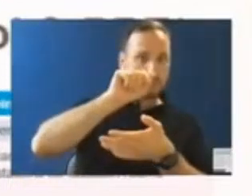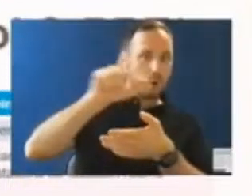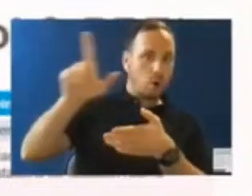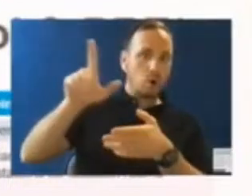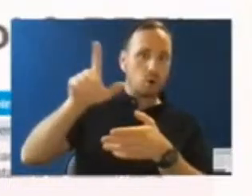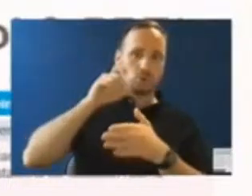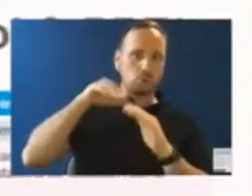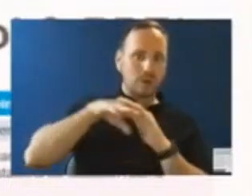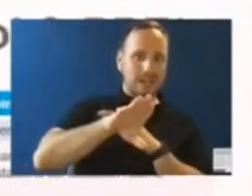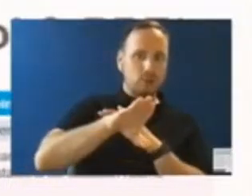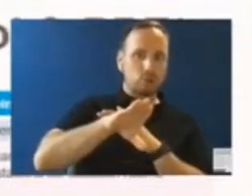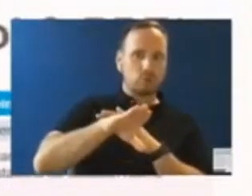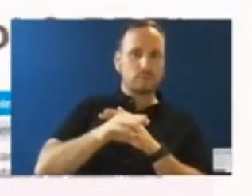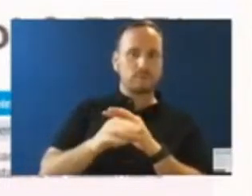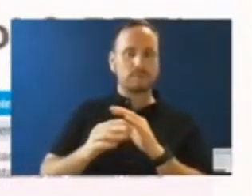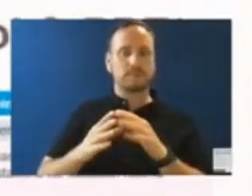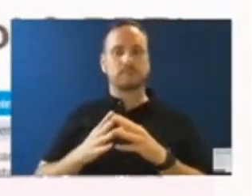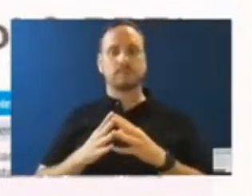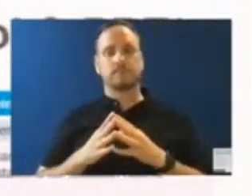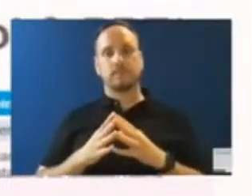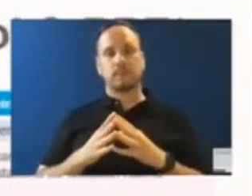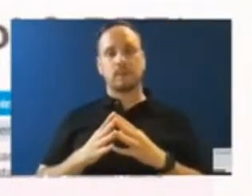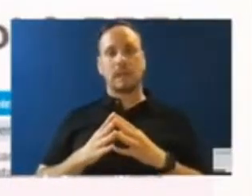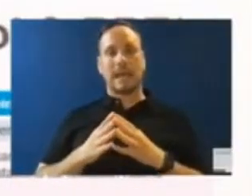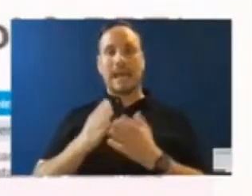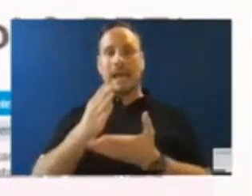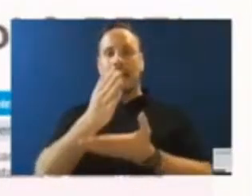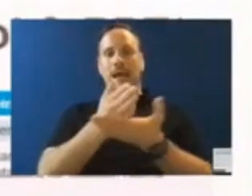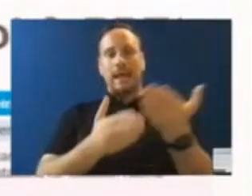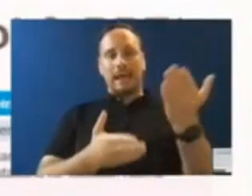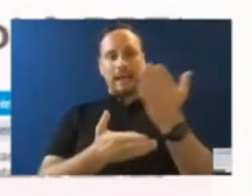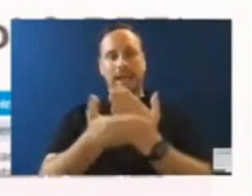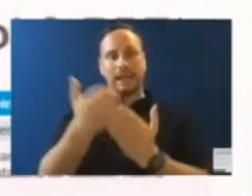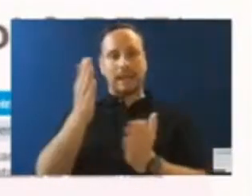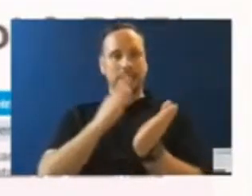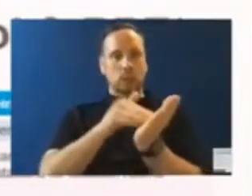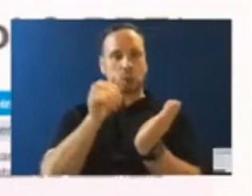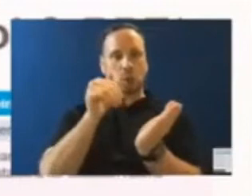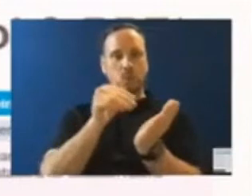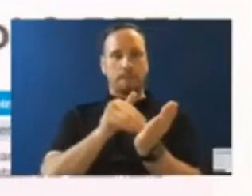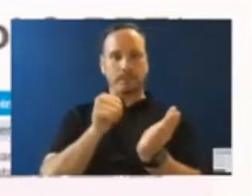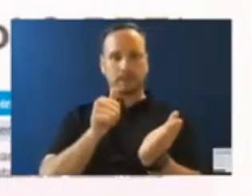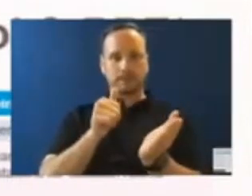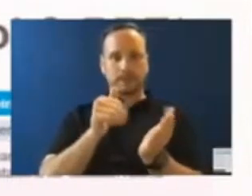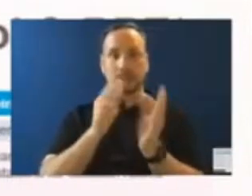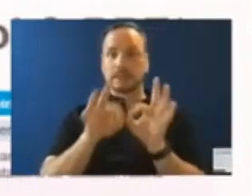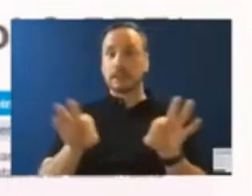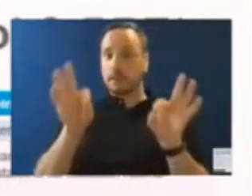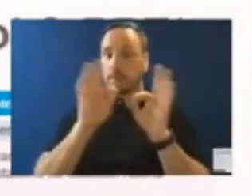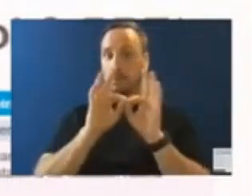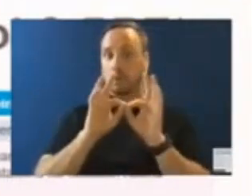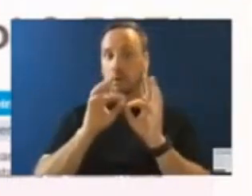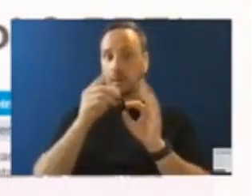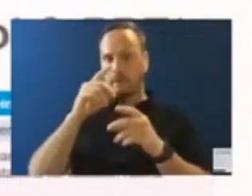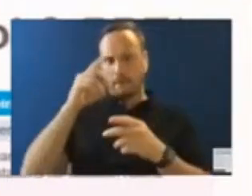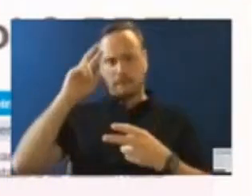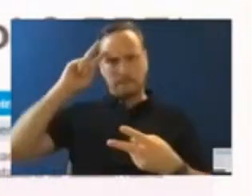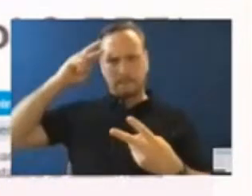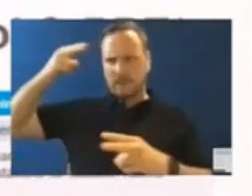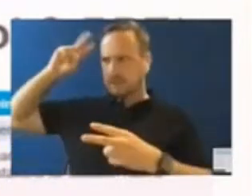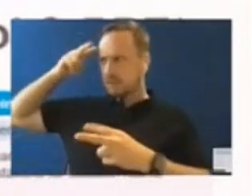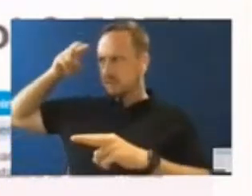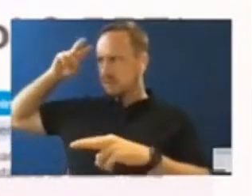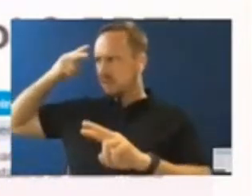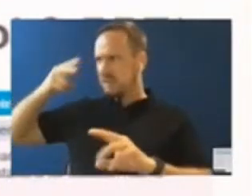buildings. Hand soap. I think it's really important that we talk about this for just a second because there's a misunderstanding, I believe, that